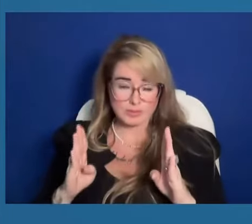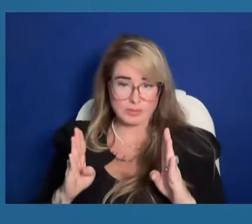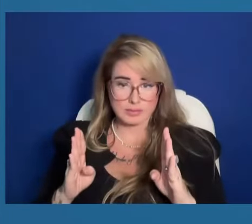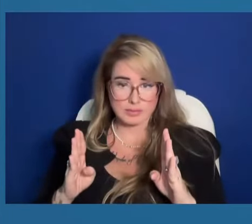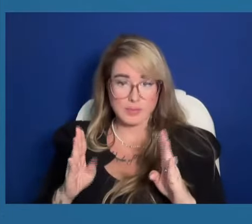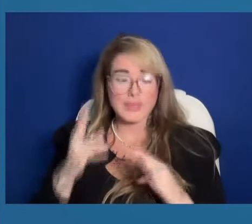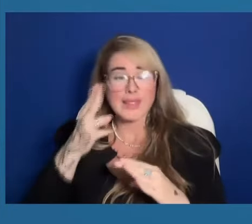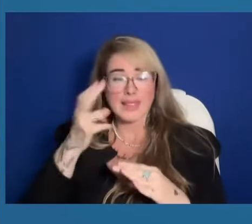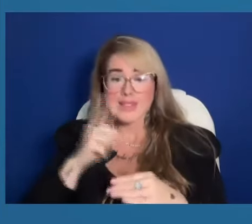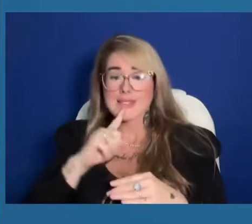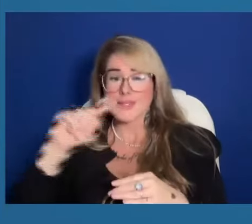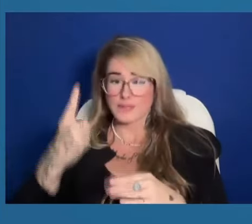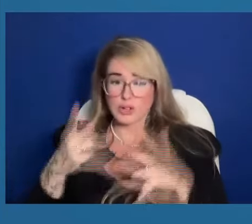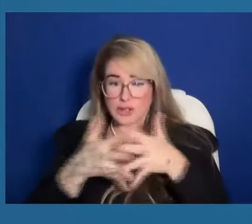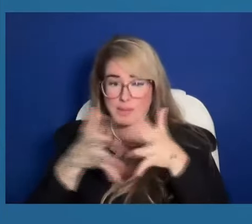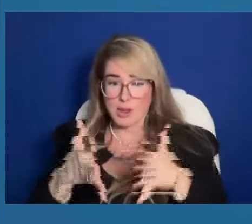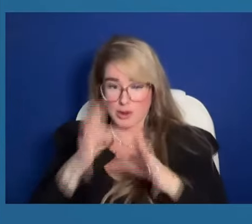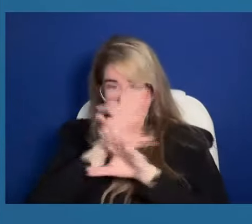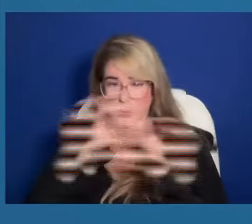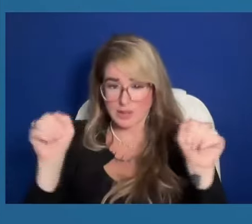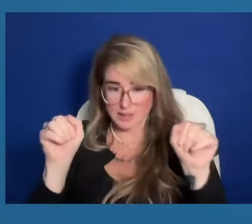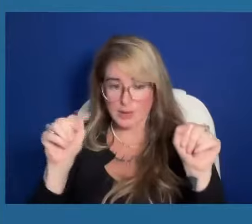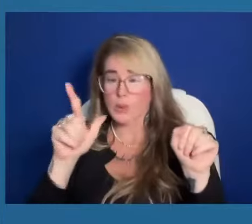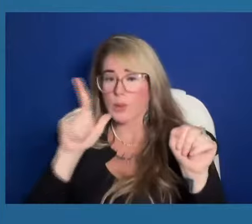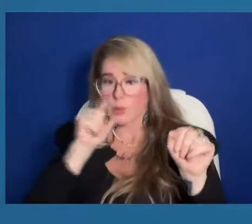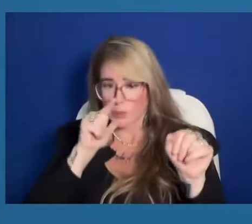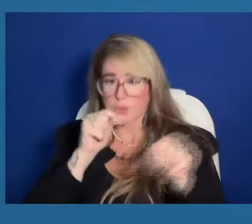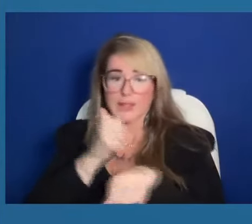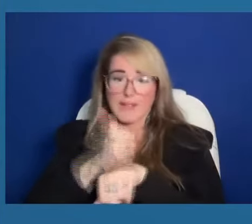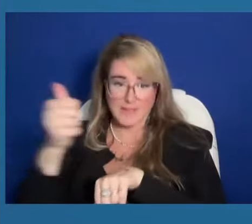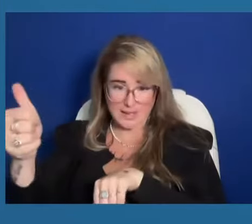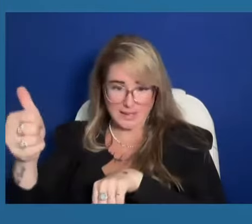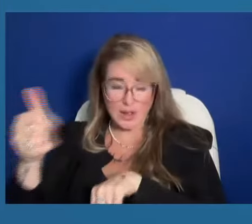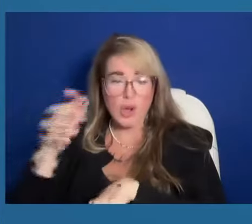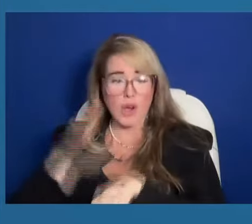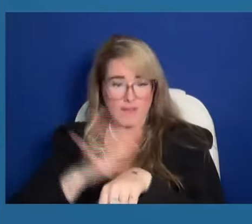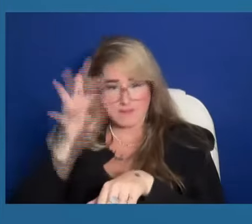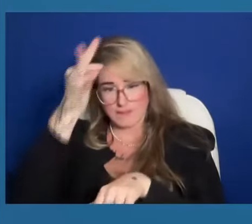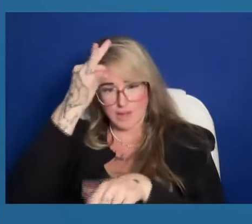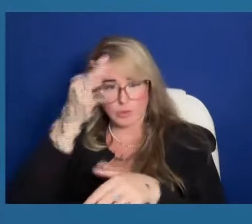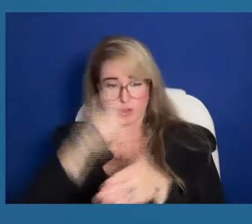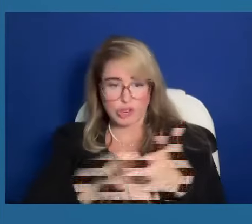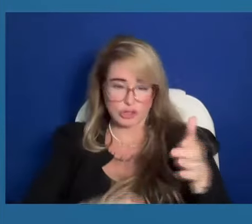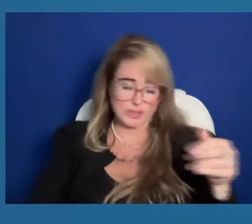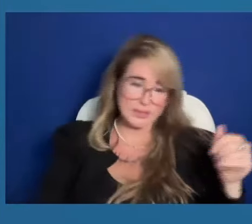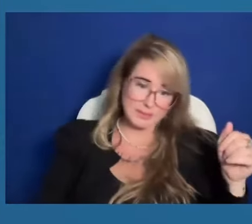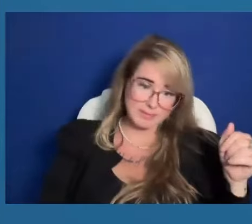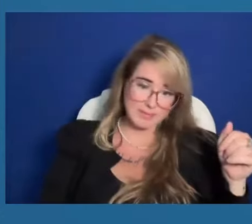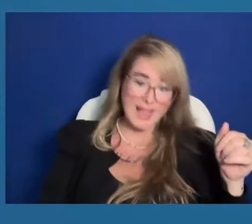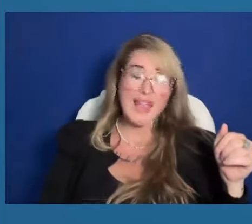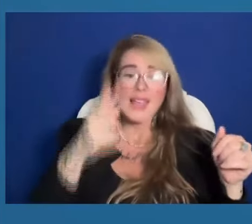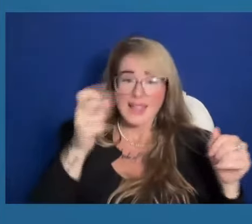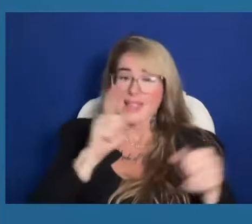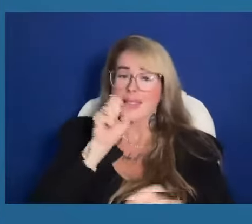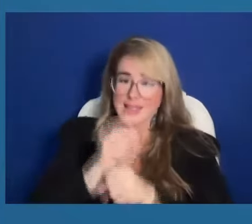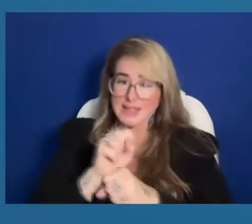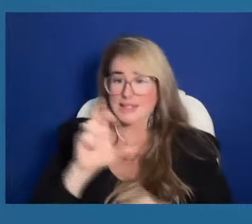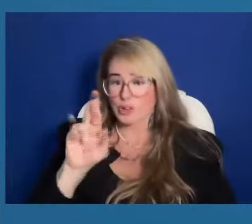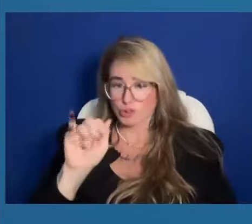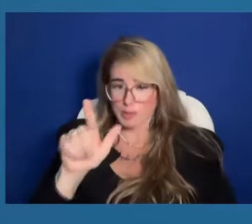the first American president to be convicted on federal charges, and that he is a criminal